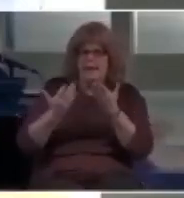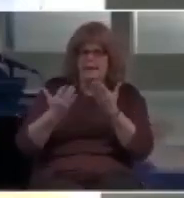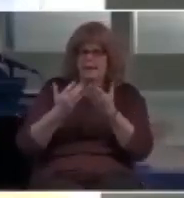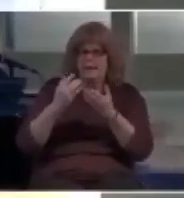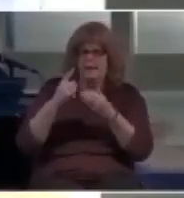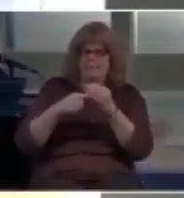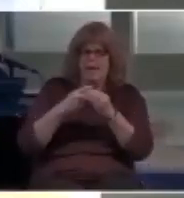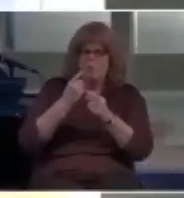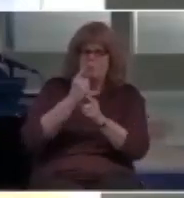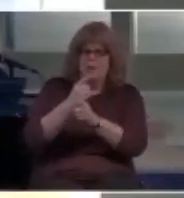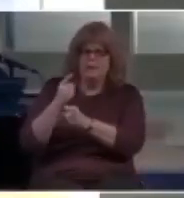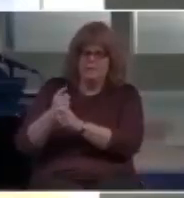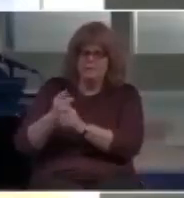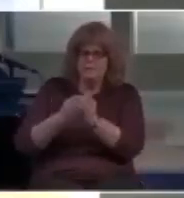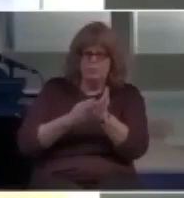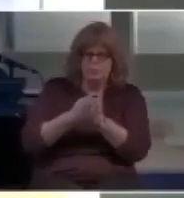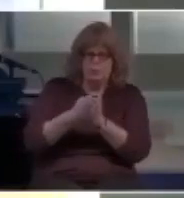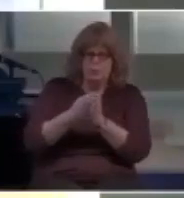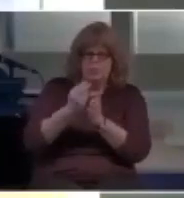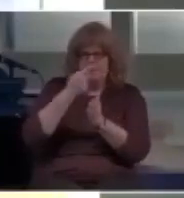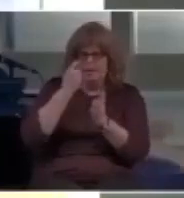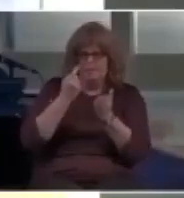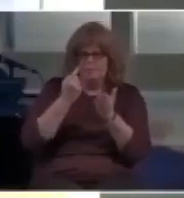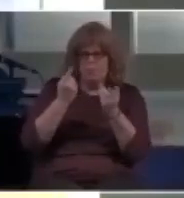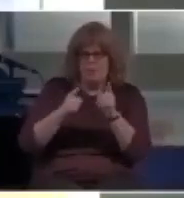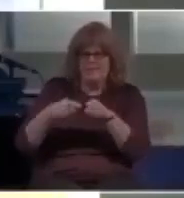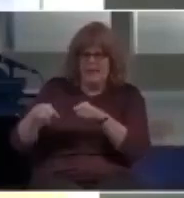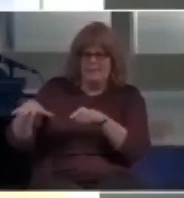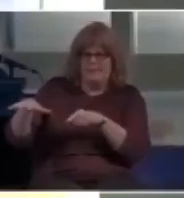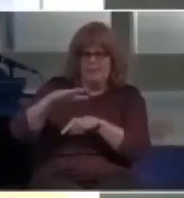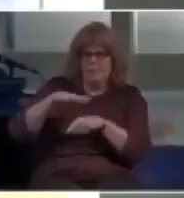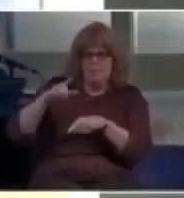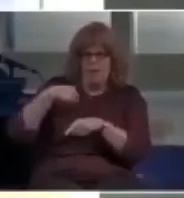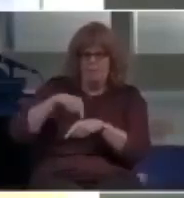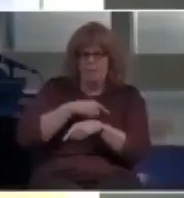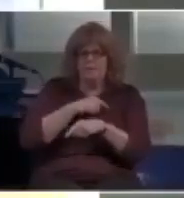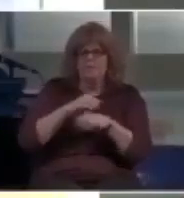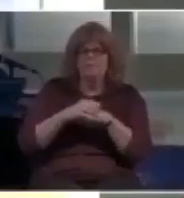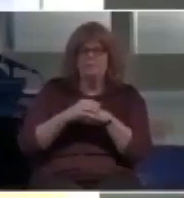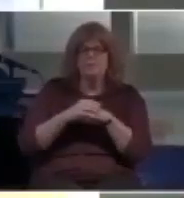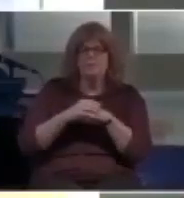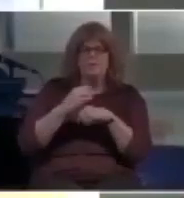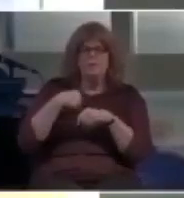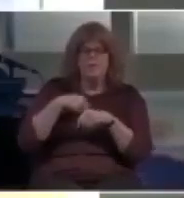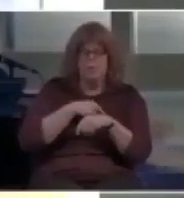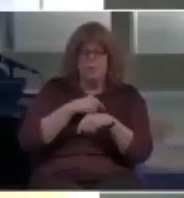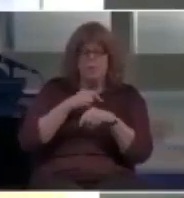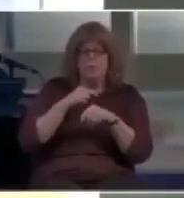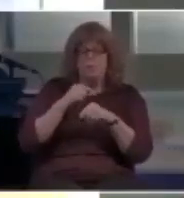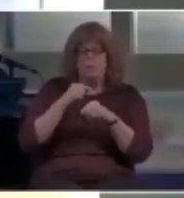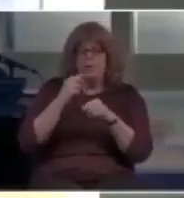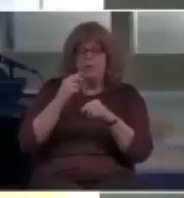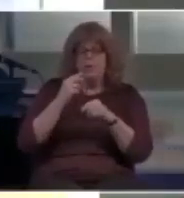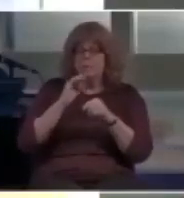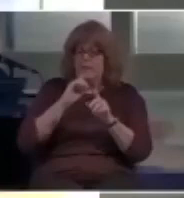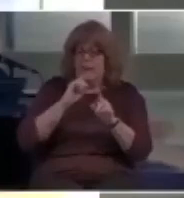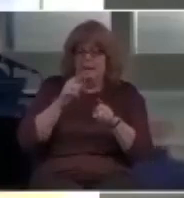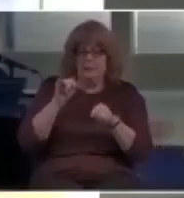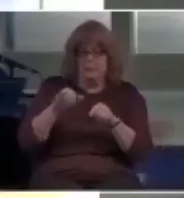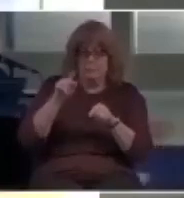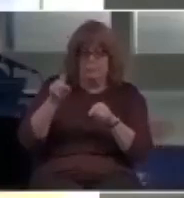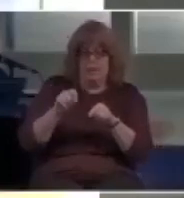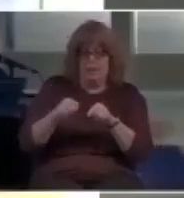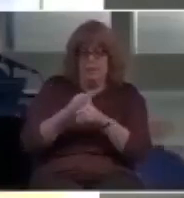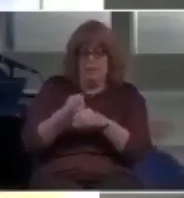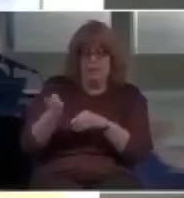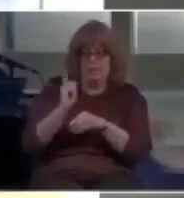and truth because of what's going on around us. And so as we looked at the answer to that question